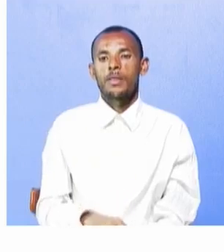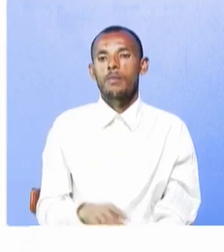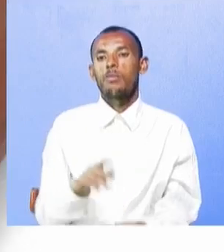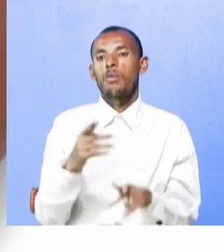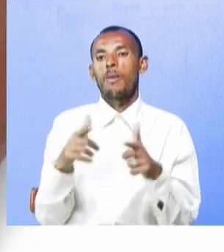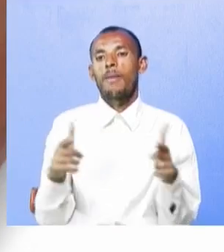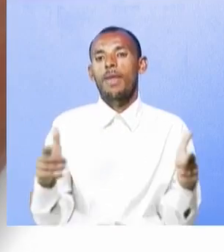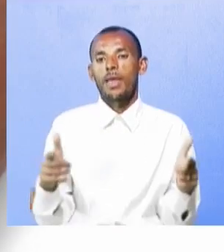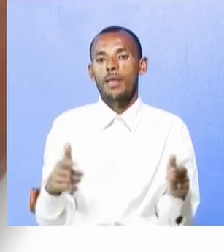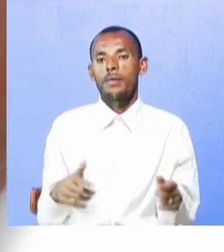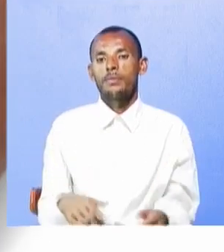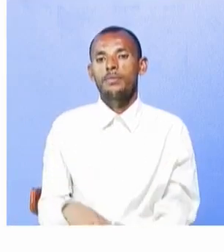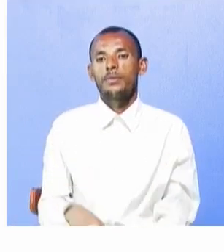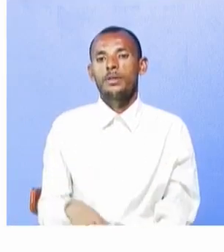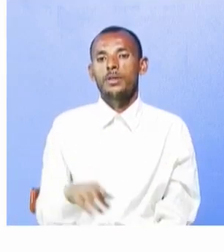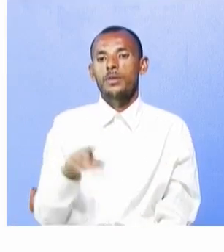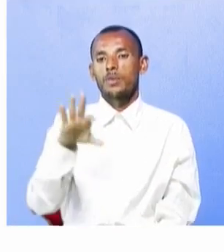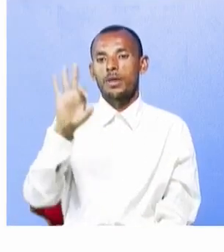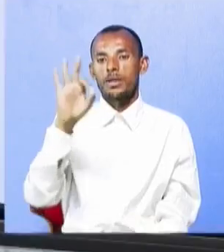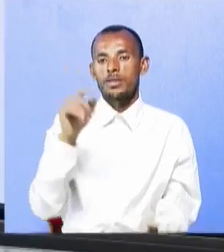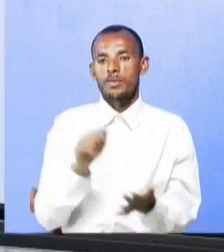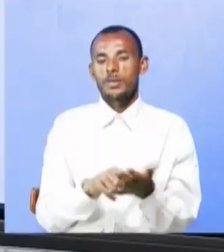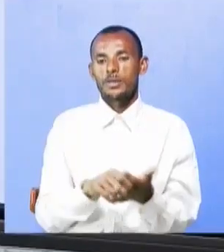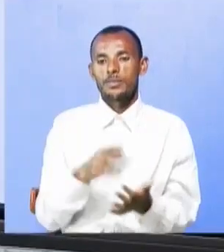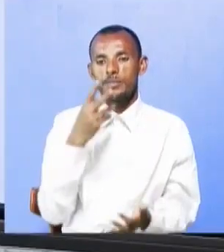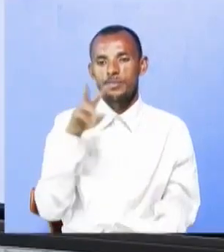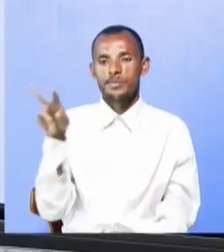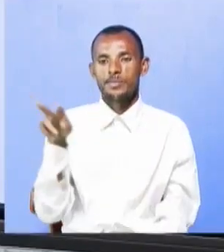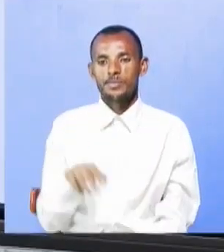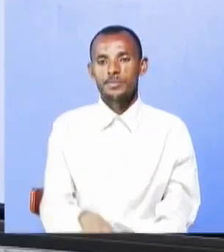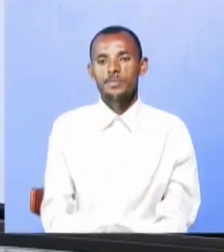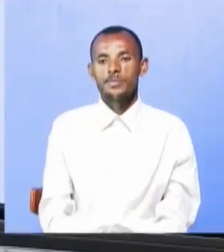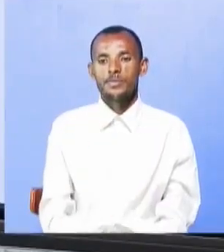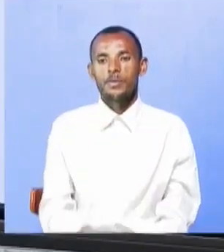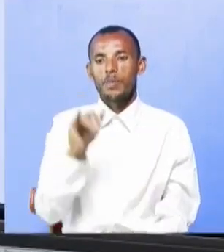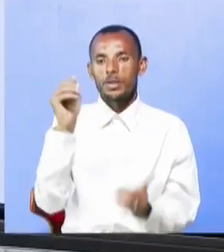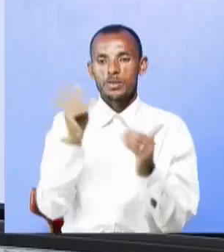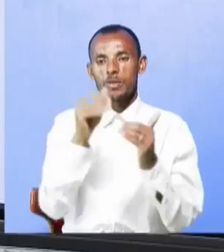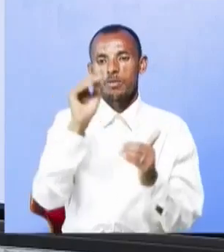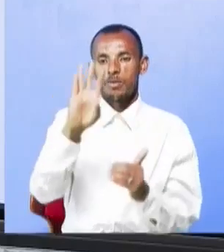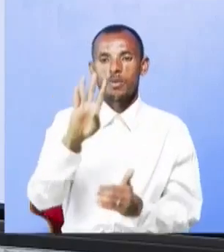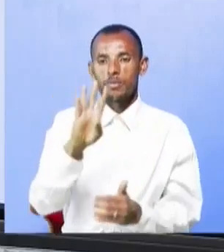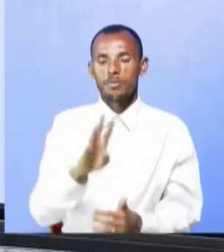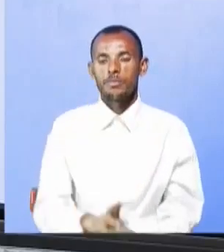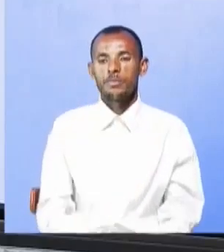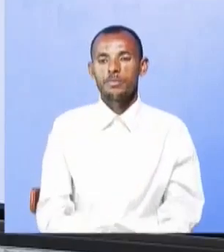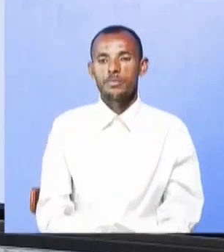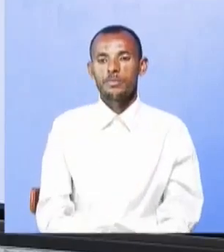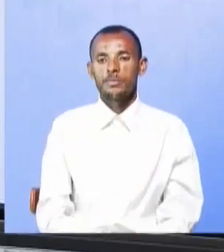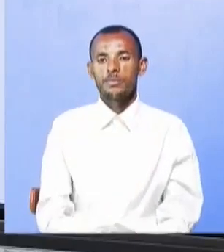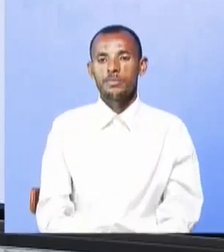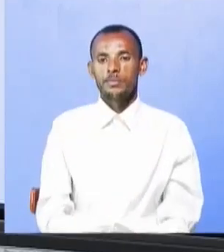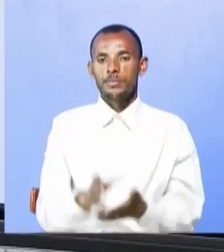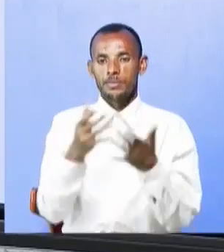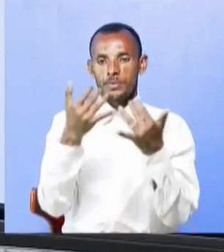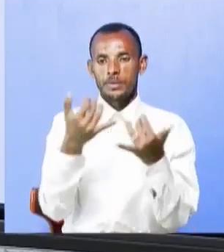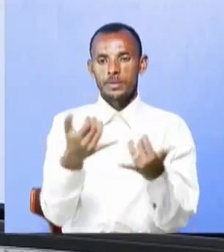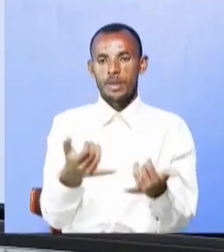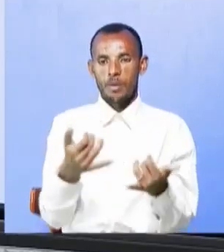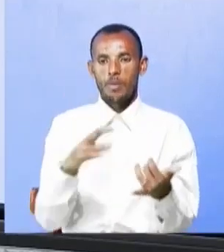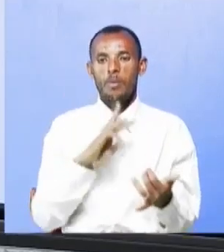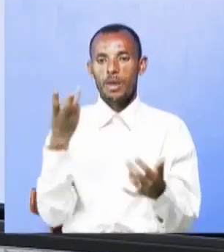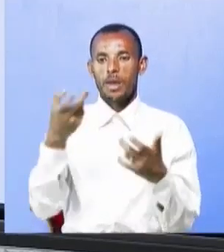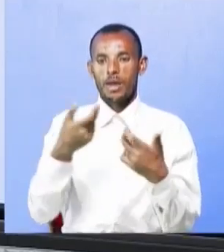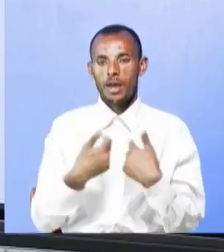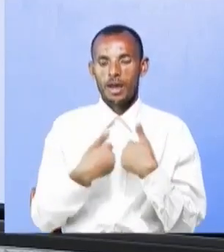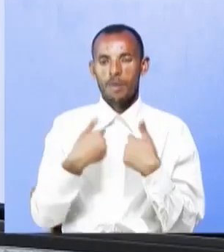Probably somewhere, you get somewhere y is equals to 4 here. Now, we have those